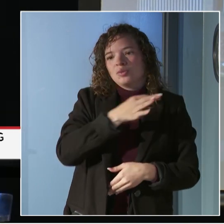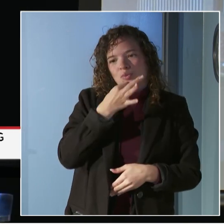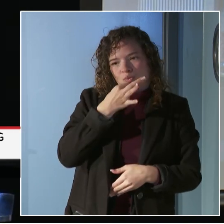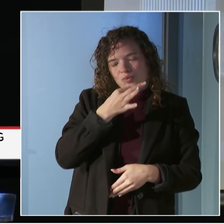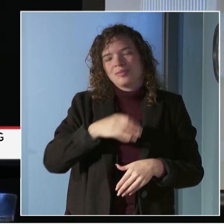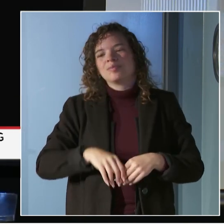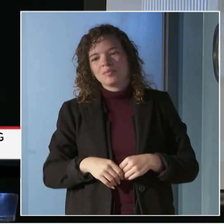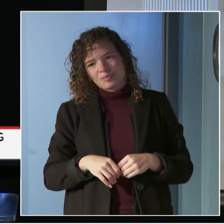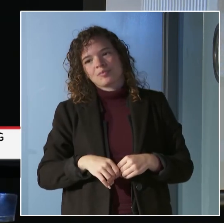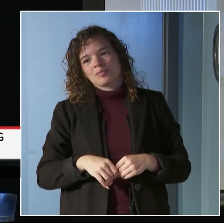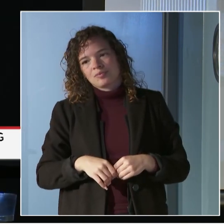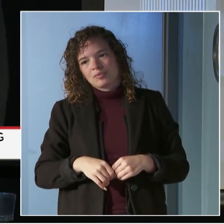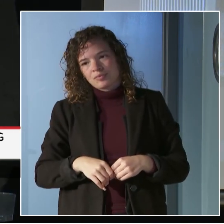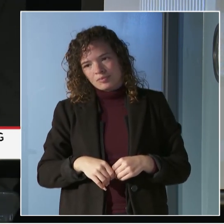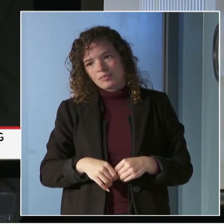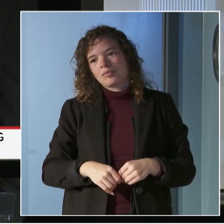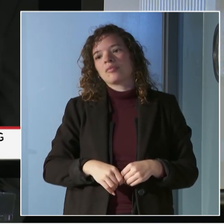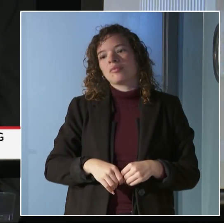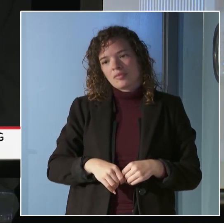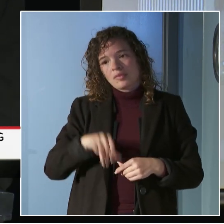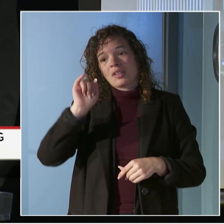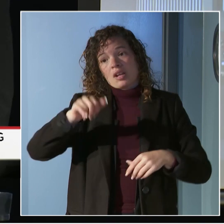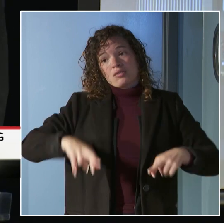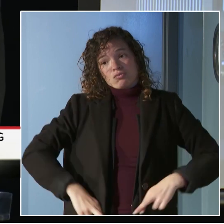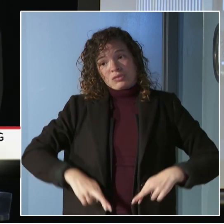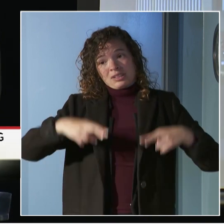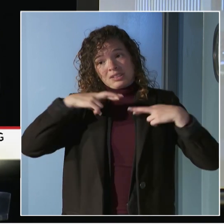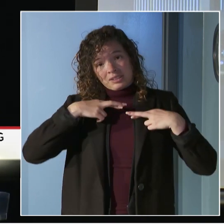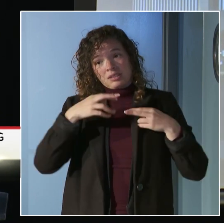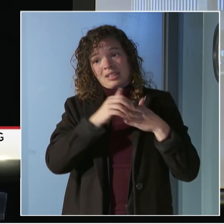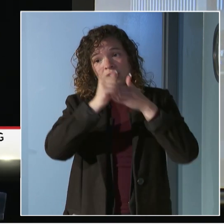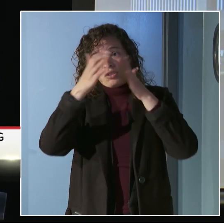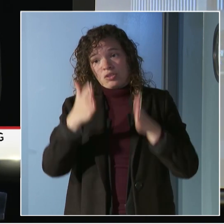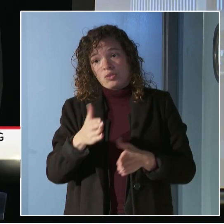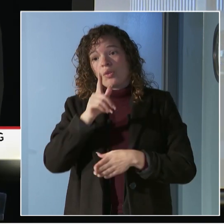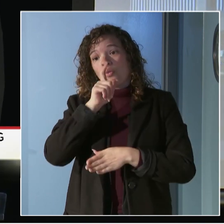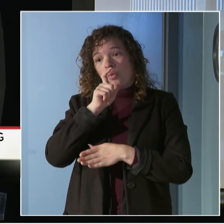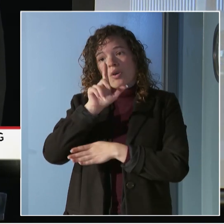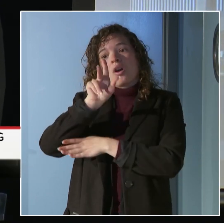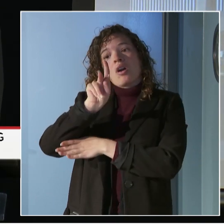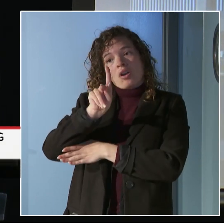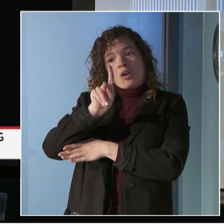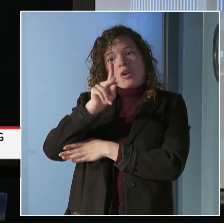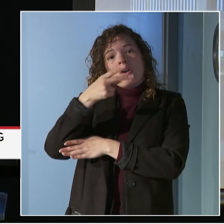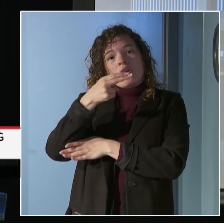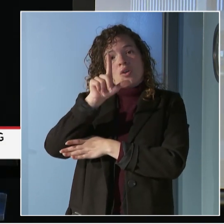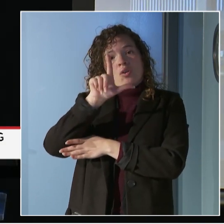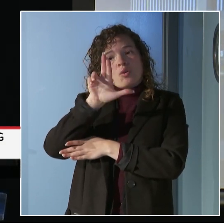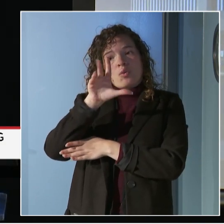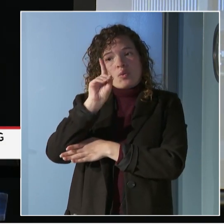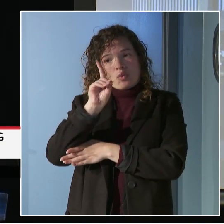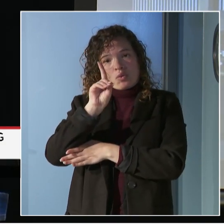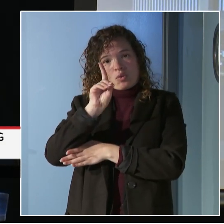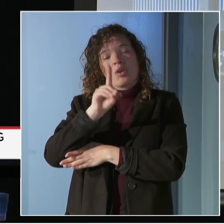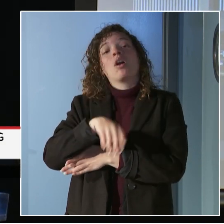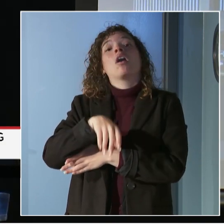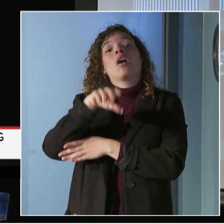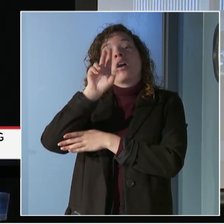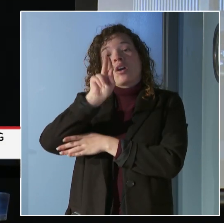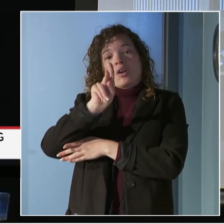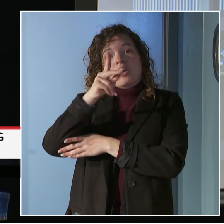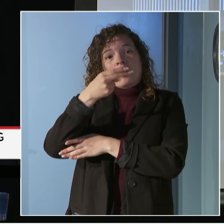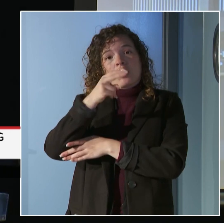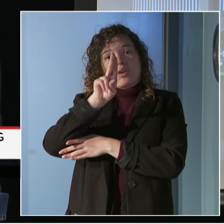than Jubilee resident leader Khulud Kadur, who I happened to meet in 2002 when